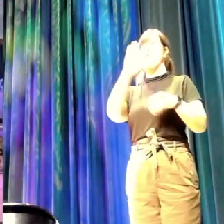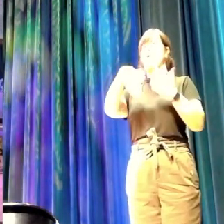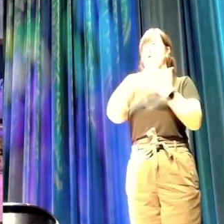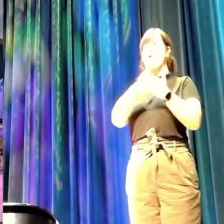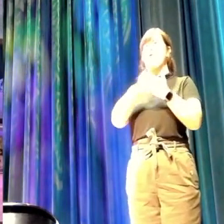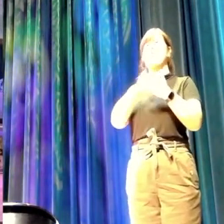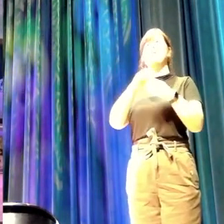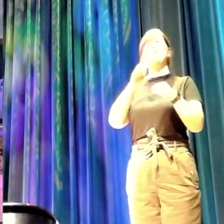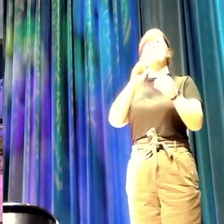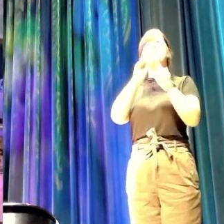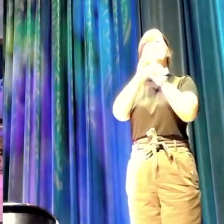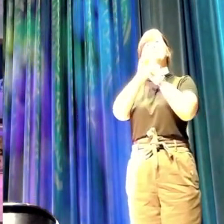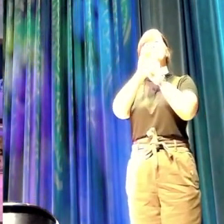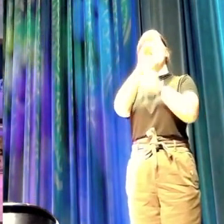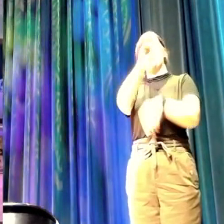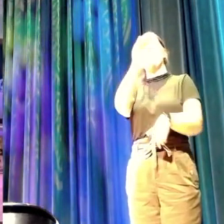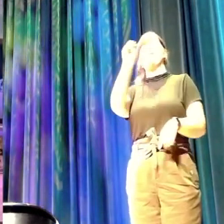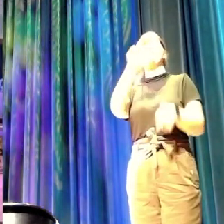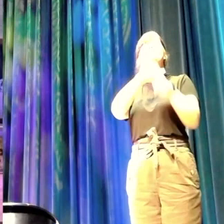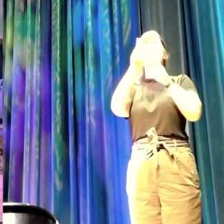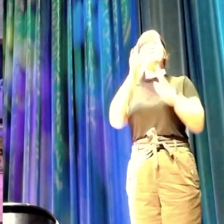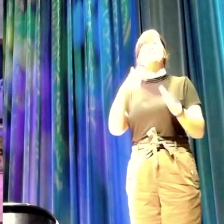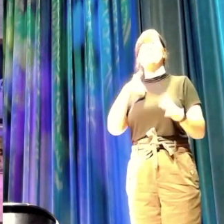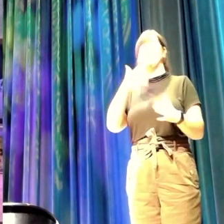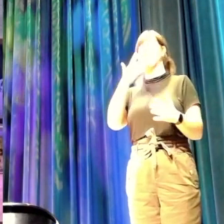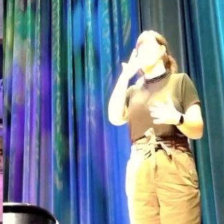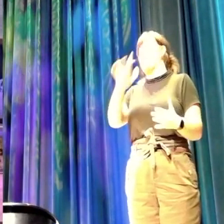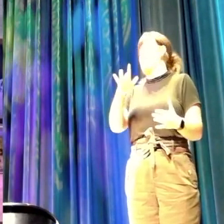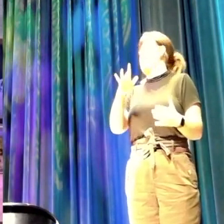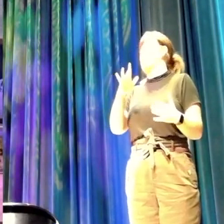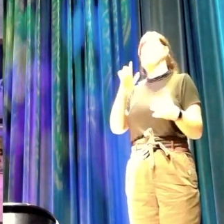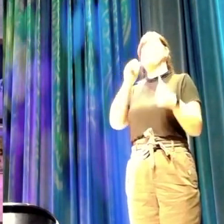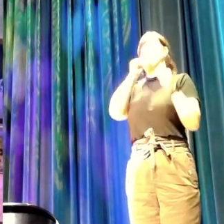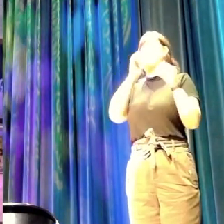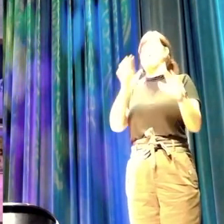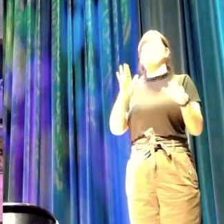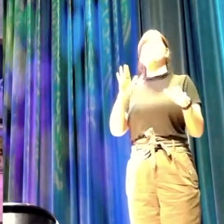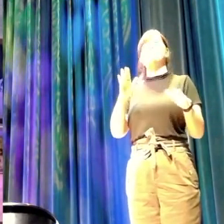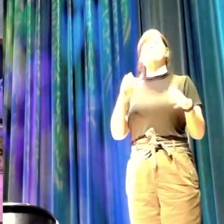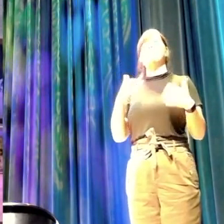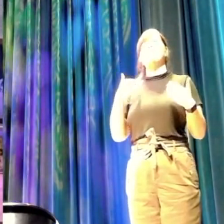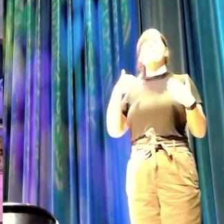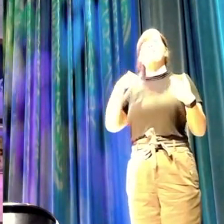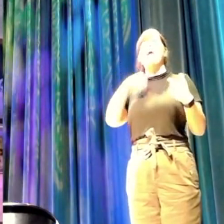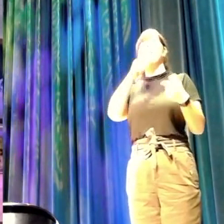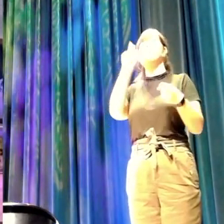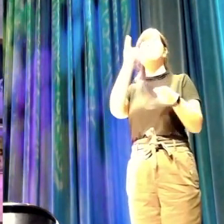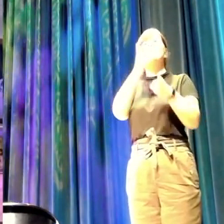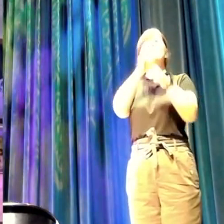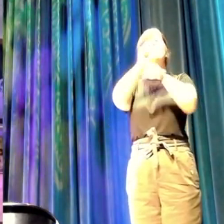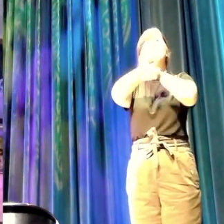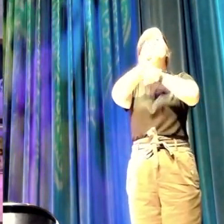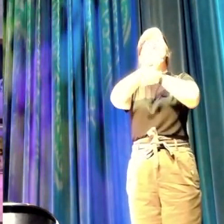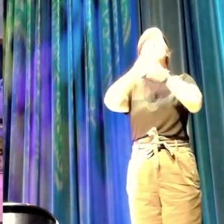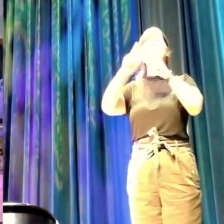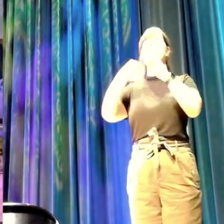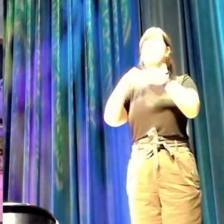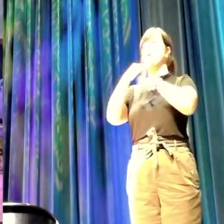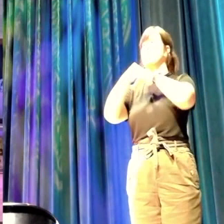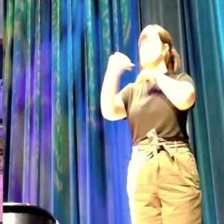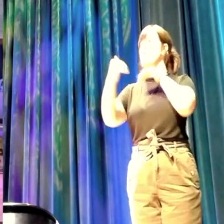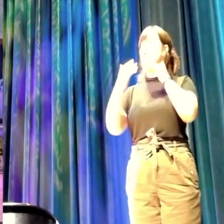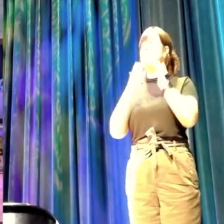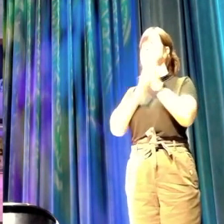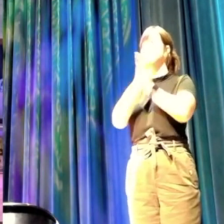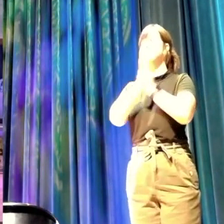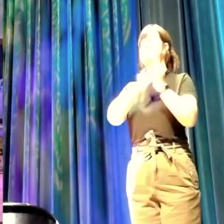specialists, and we are so lucky to be blessed to not have a career, but a calling where we get to help